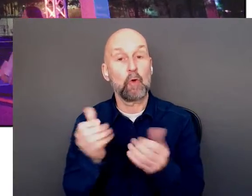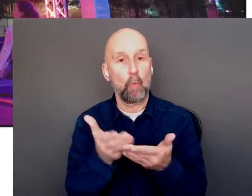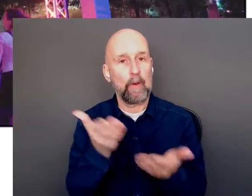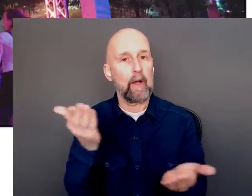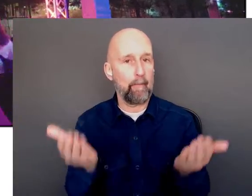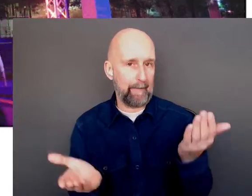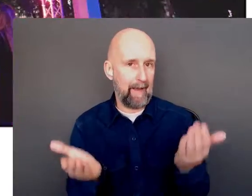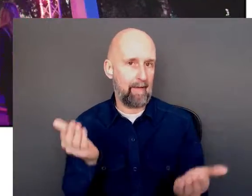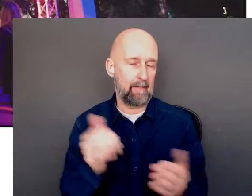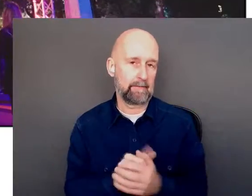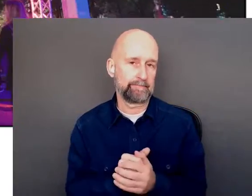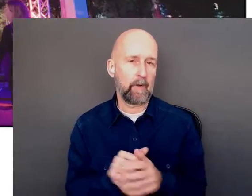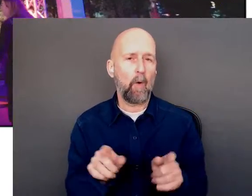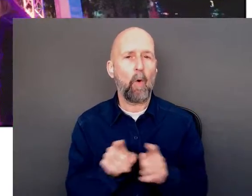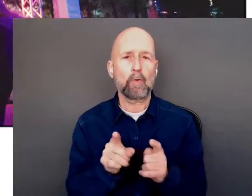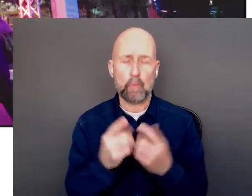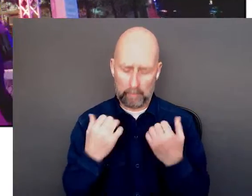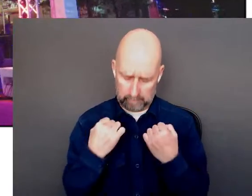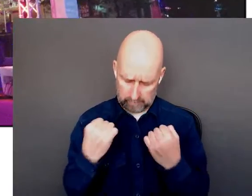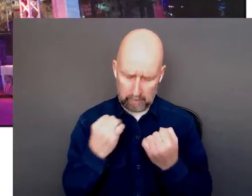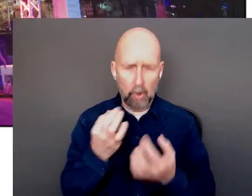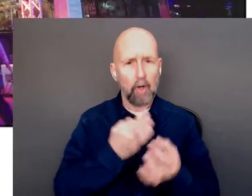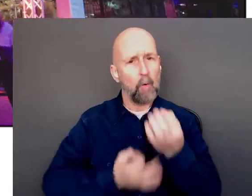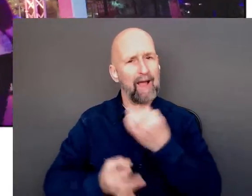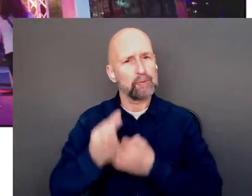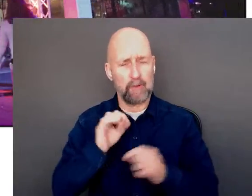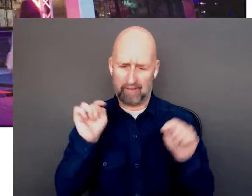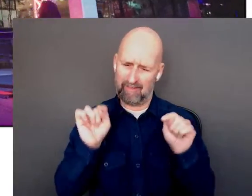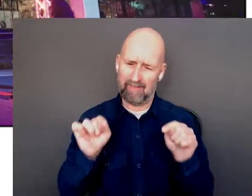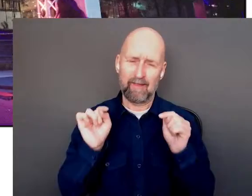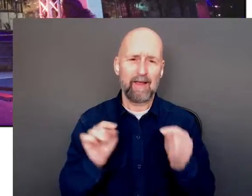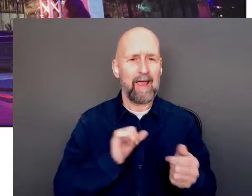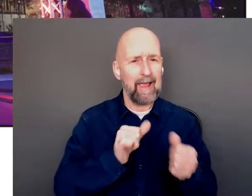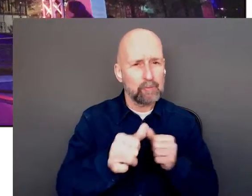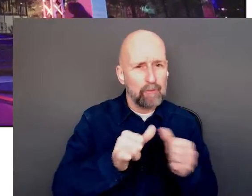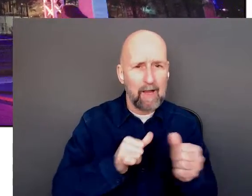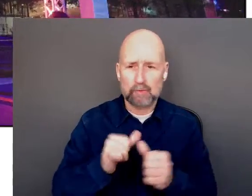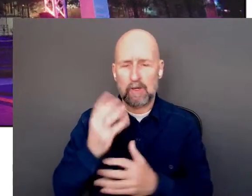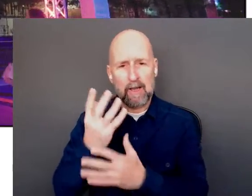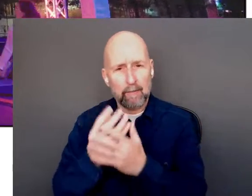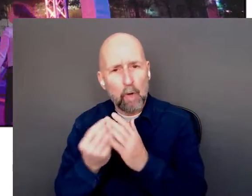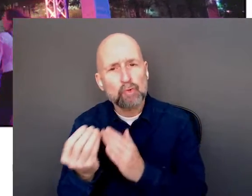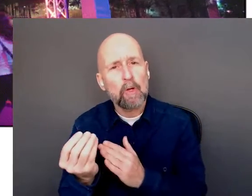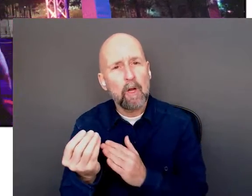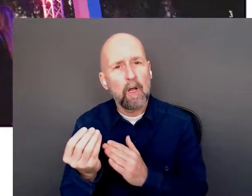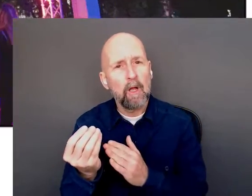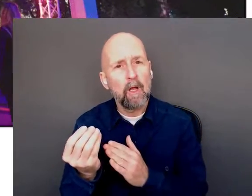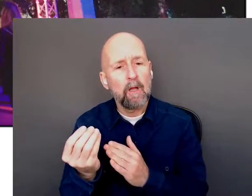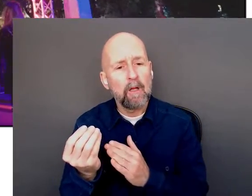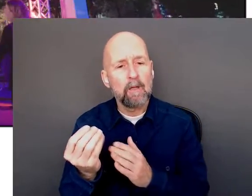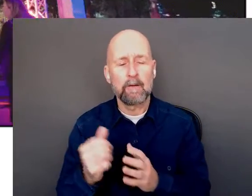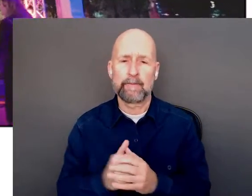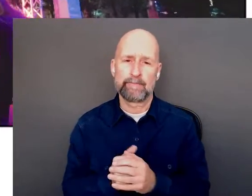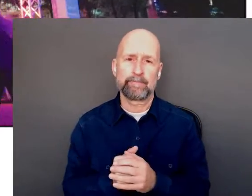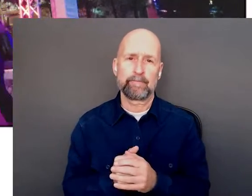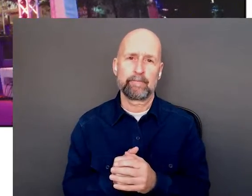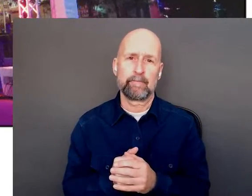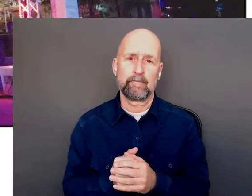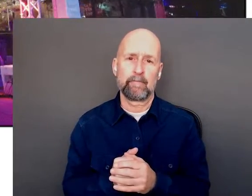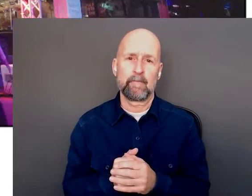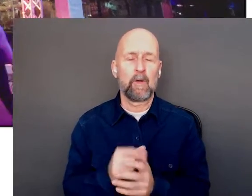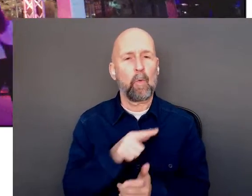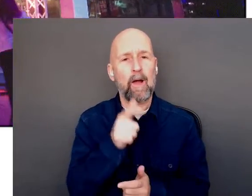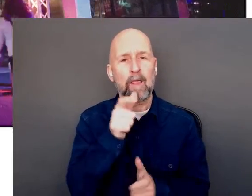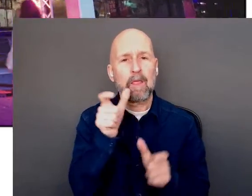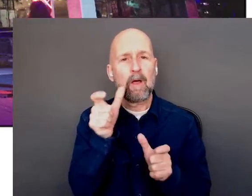question ourselves all the time about it. We also think it's kind of a word that's used